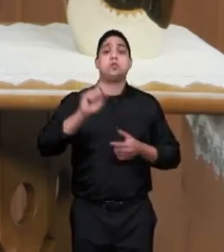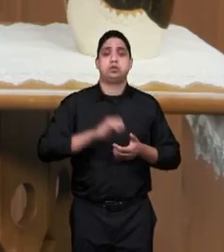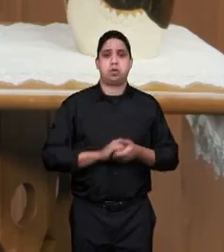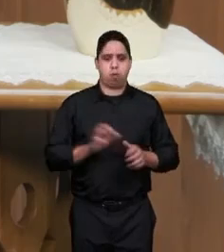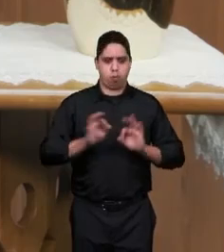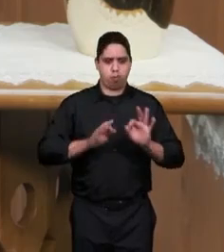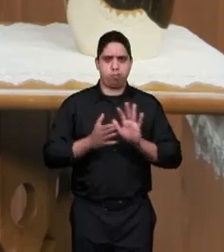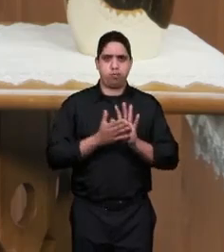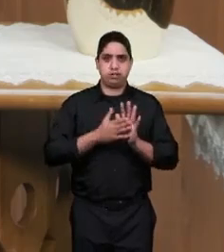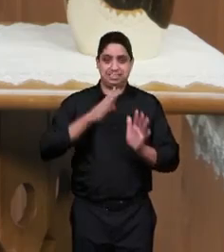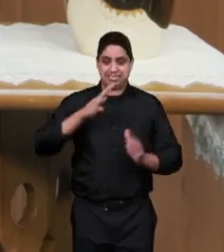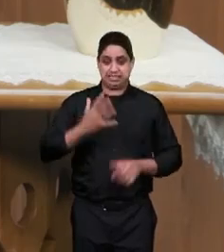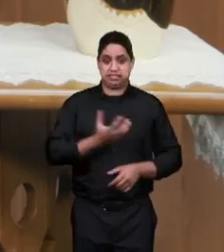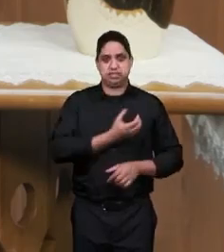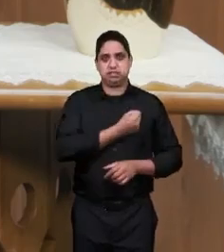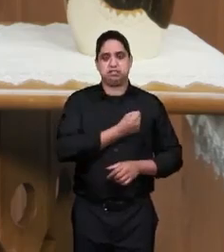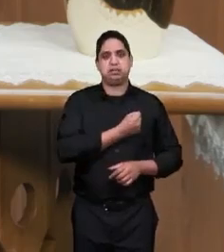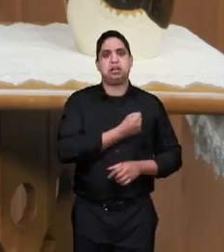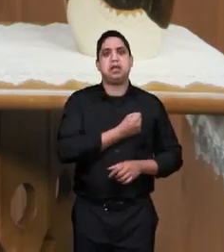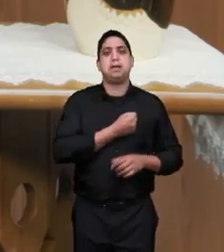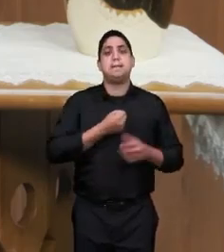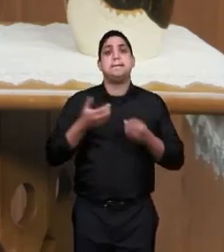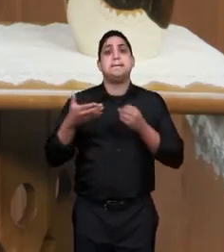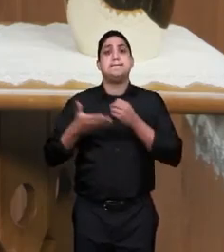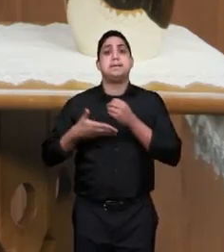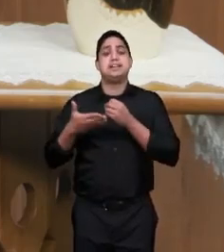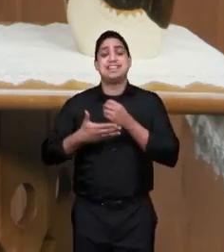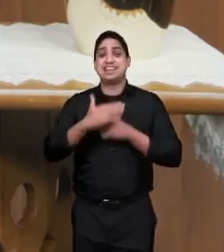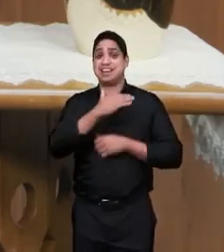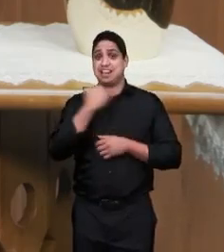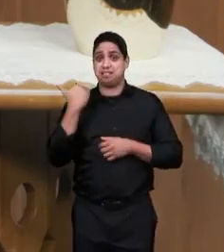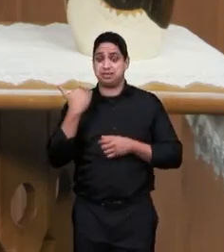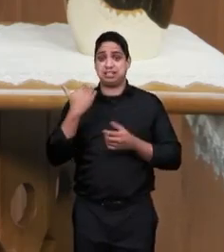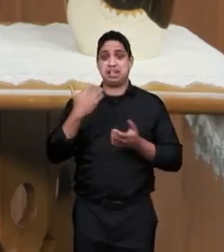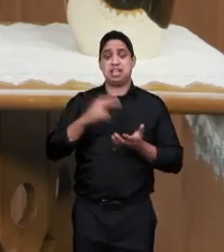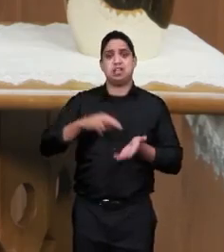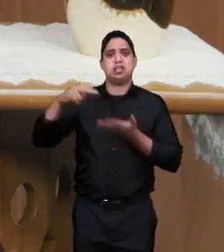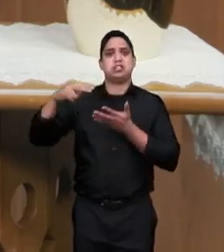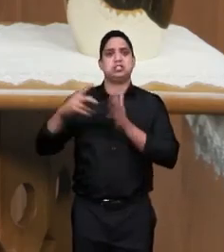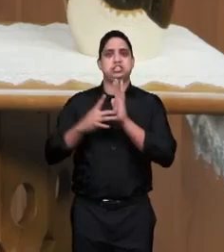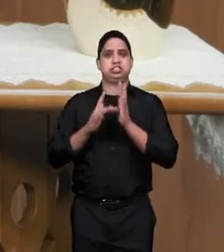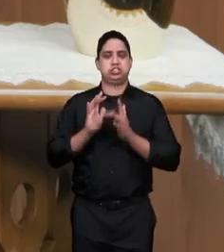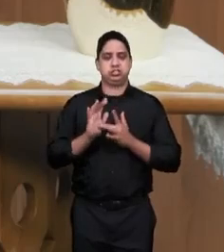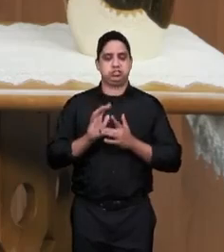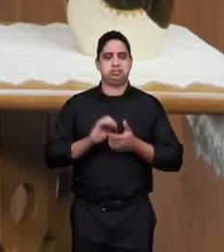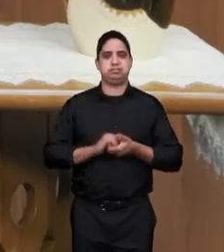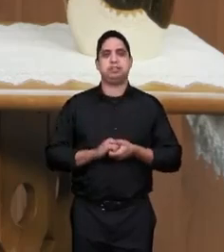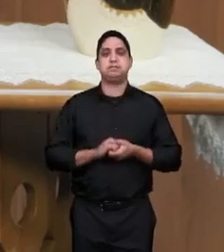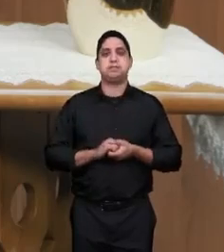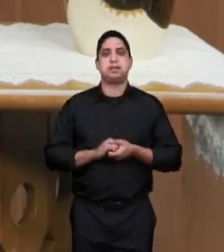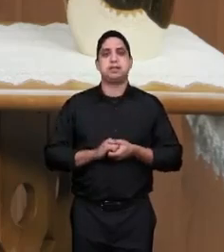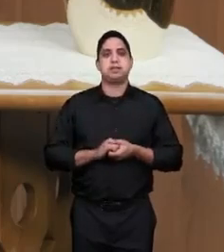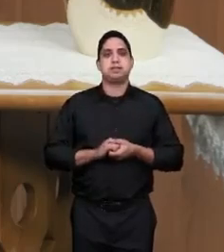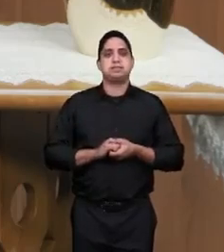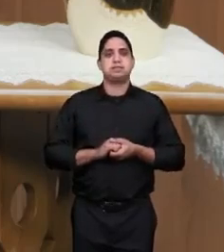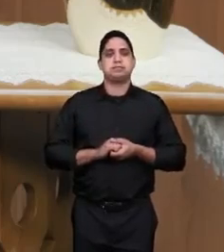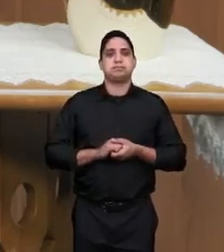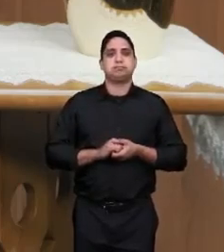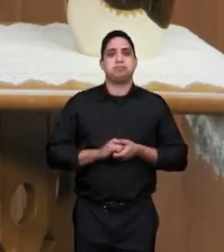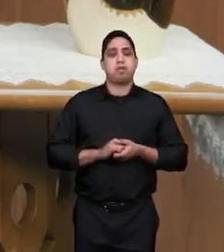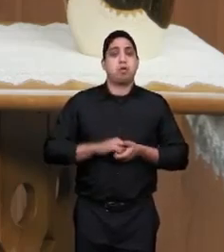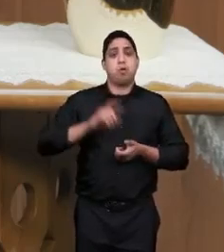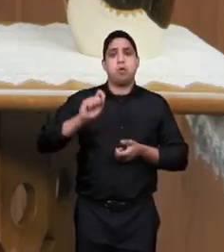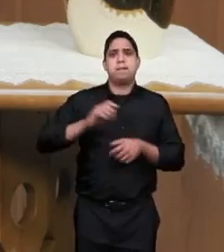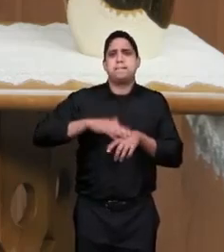Massachusetts, the project of salvation is based on the death and the resurrection of the Lord Jesus. And what